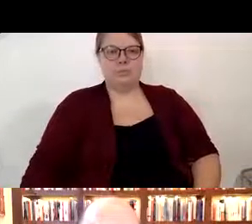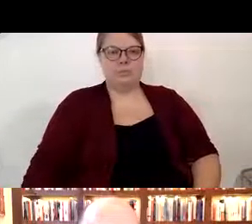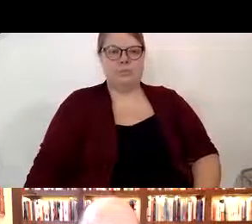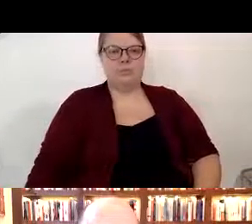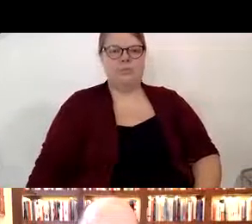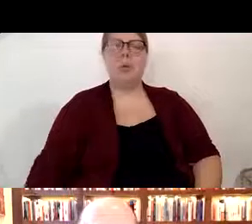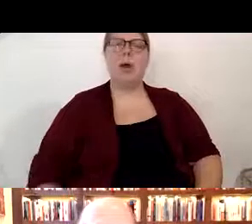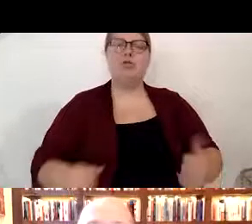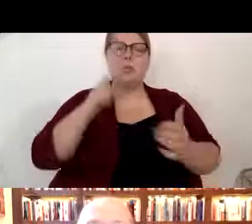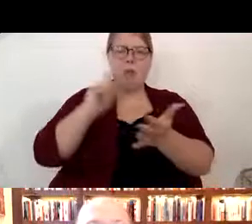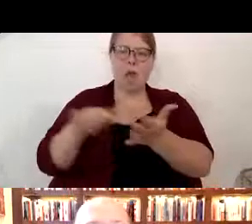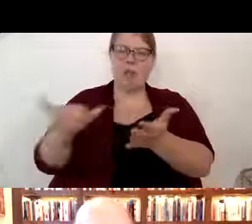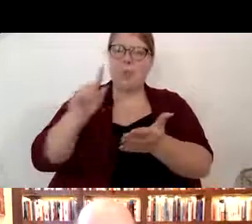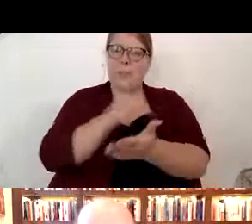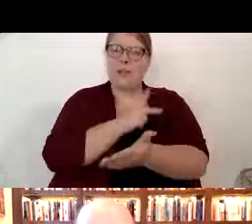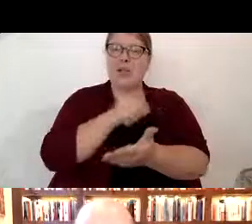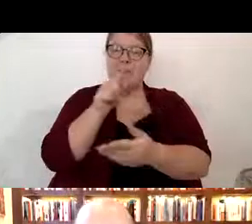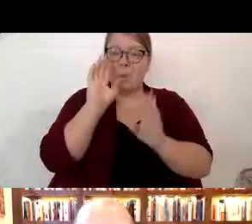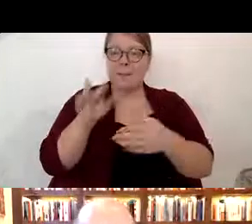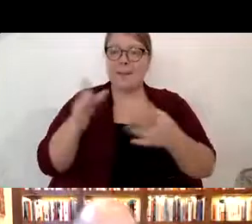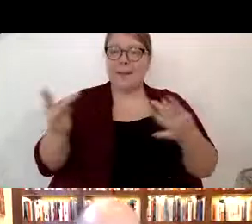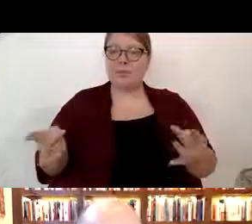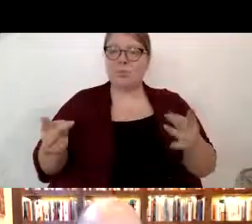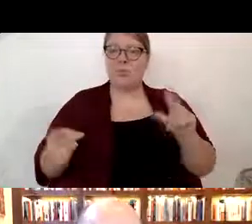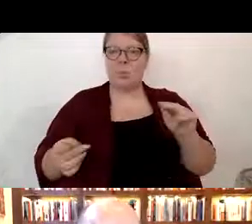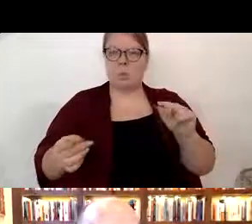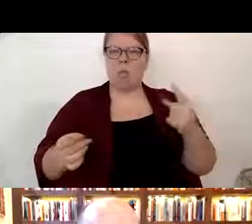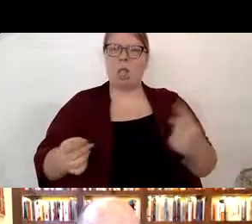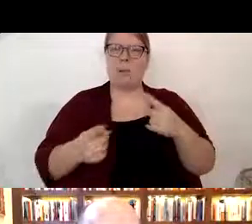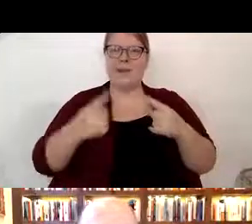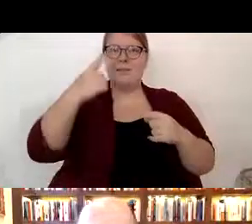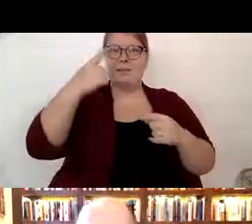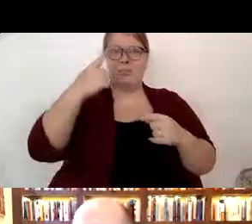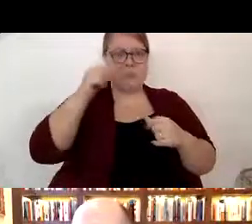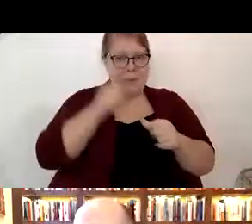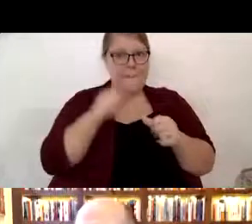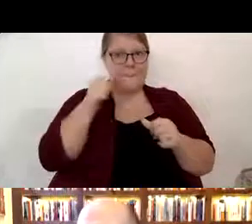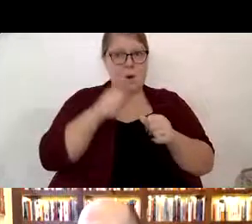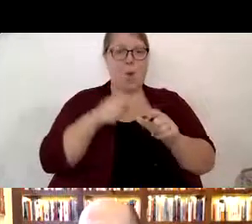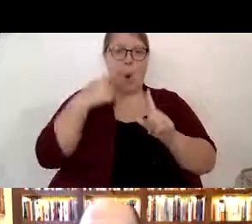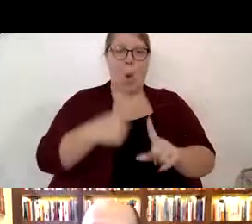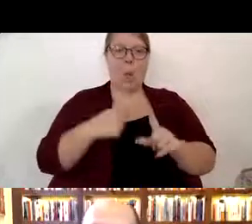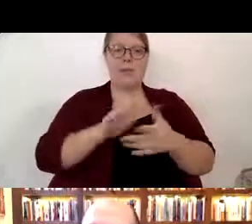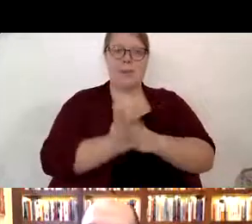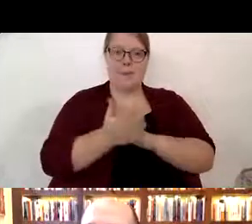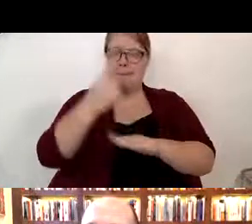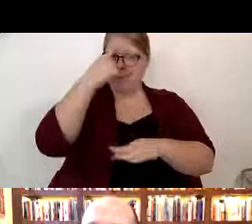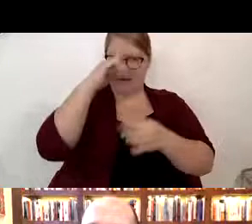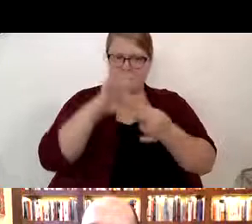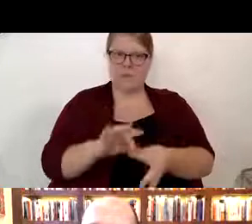just focusing on meditation. They always keep in mind that the goal is cultivating a mindfulness state.